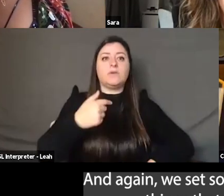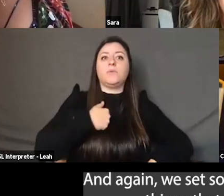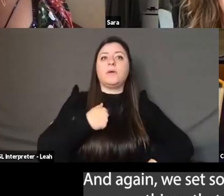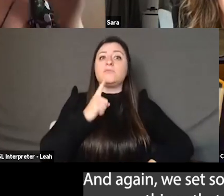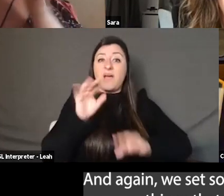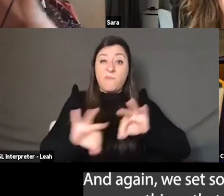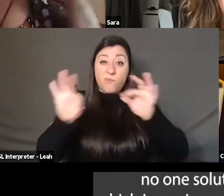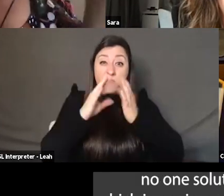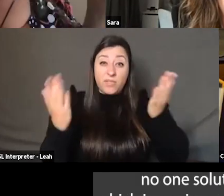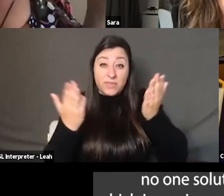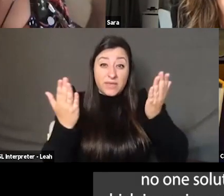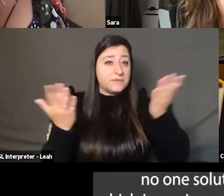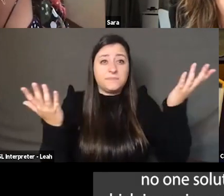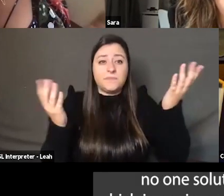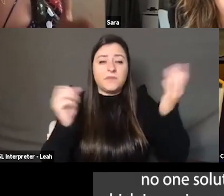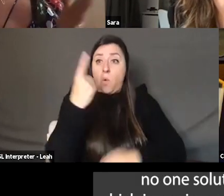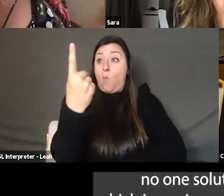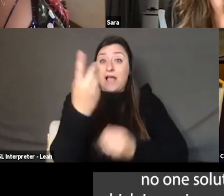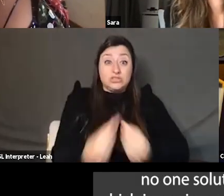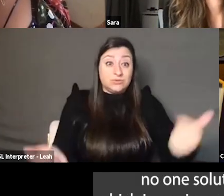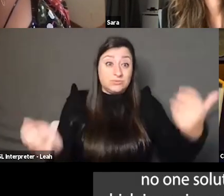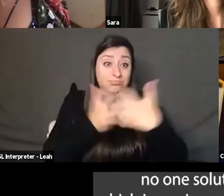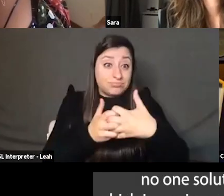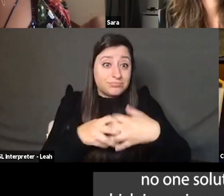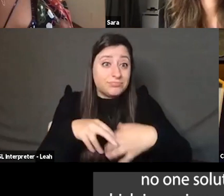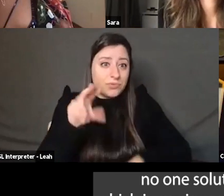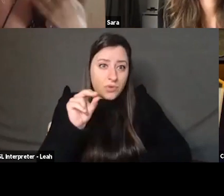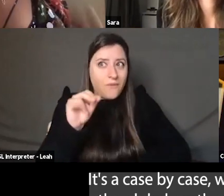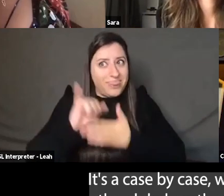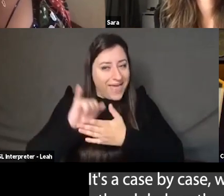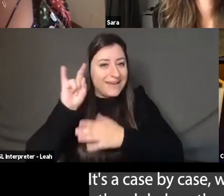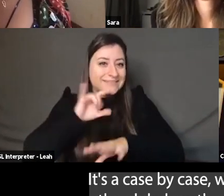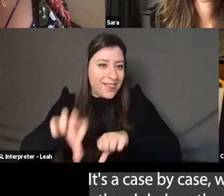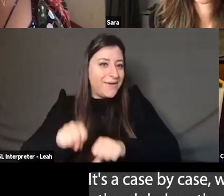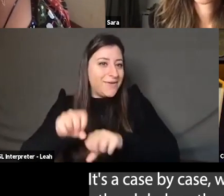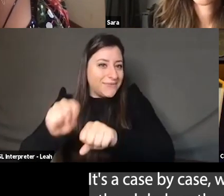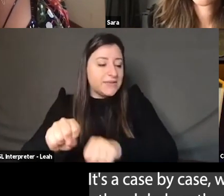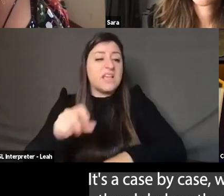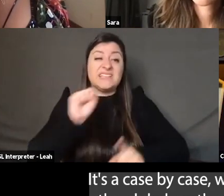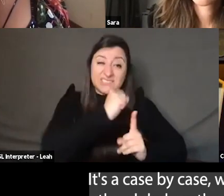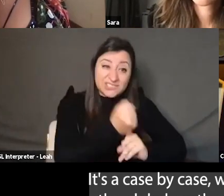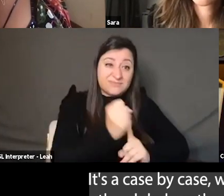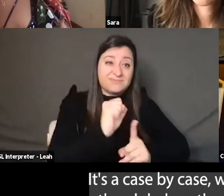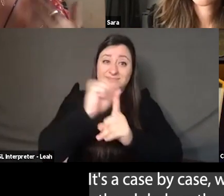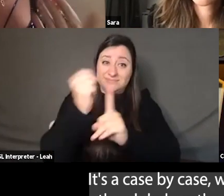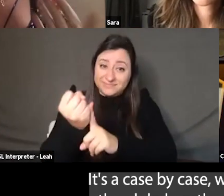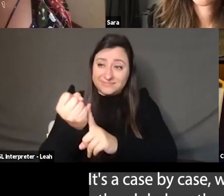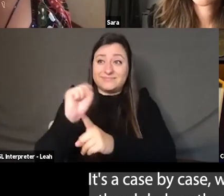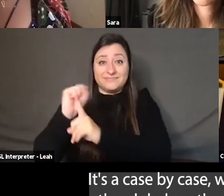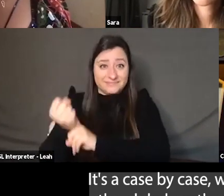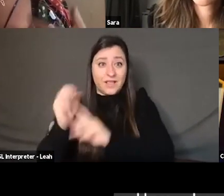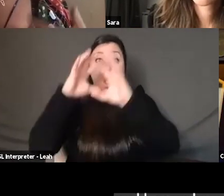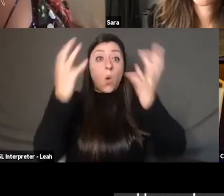important things that are, there's no one solution fits all, which is again, a colonial construct. It's a case by case, which is something the Global South